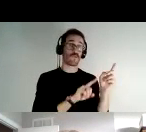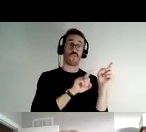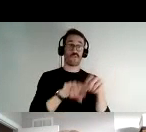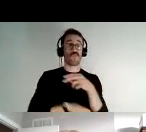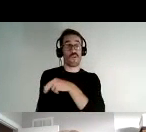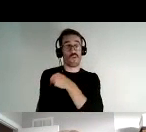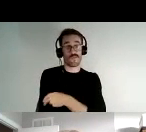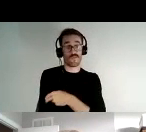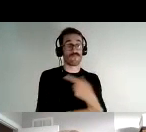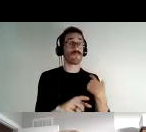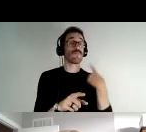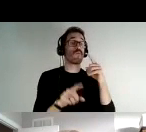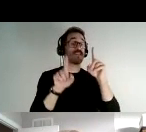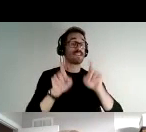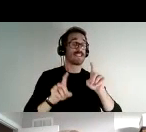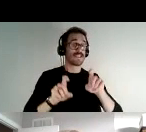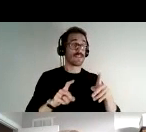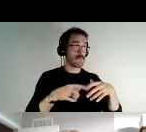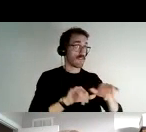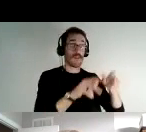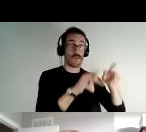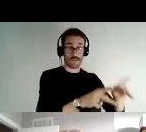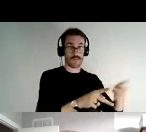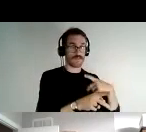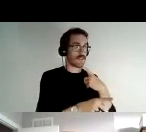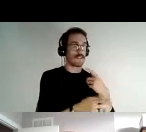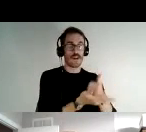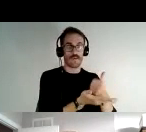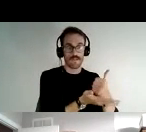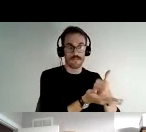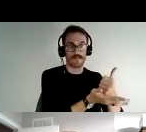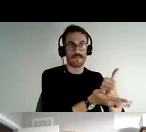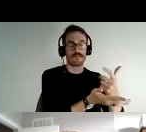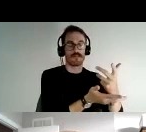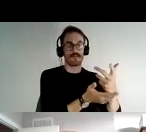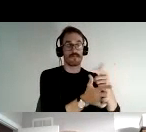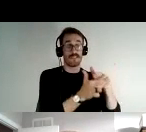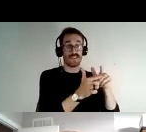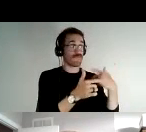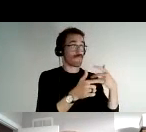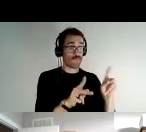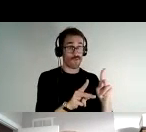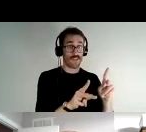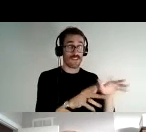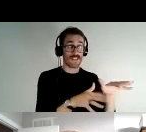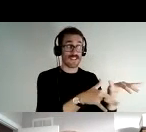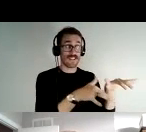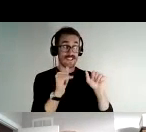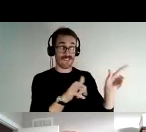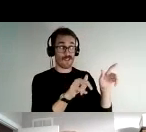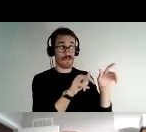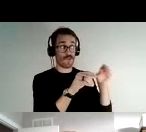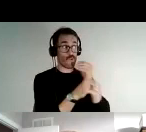because they kept saying, help me, please get me out of here. But once they were actually given the opportunity to leave that